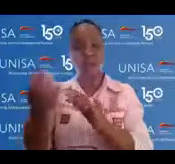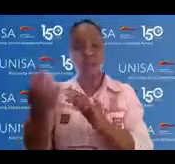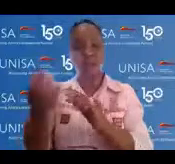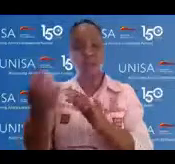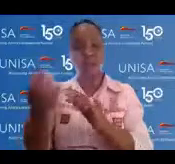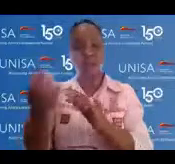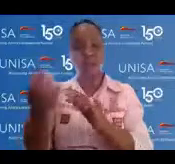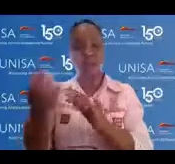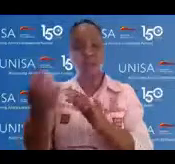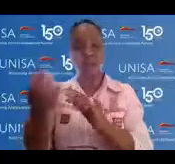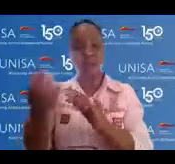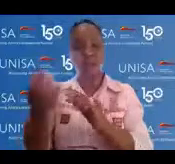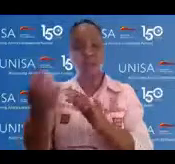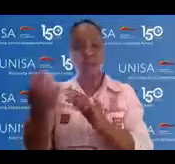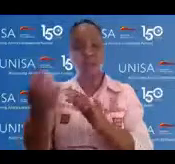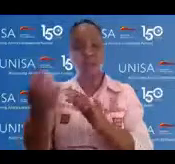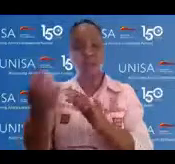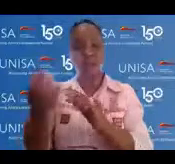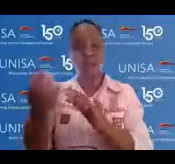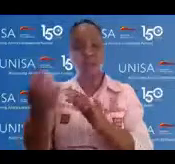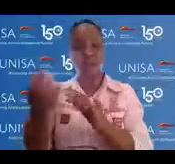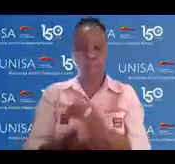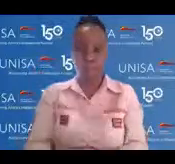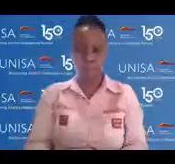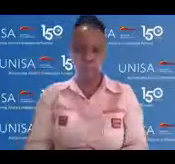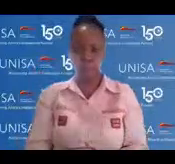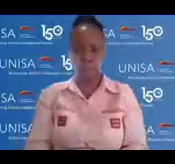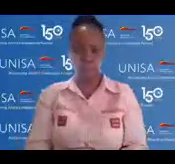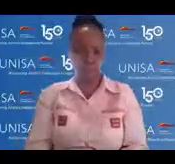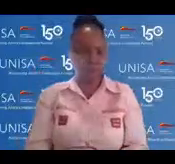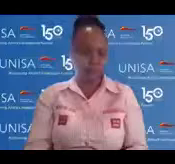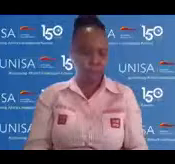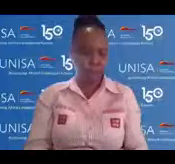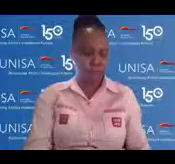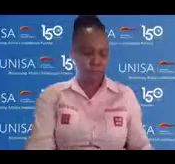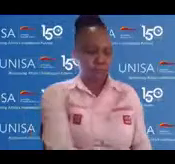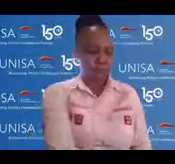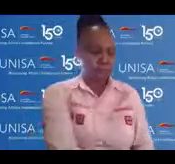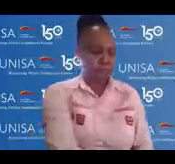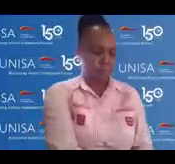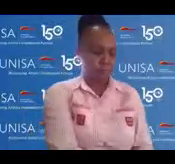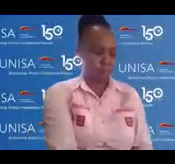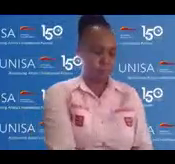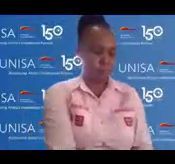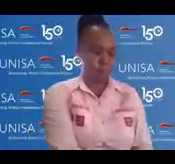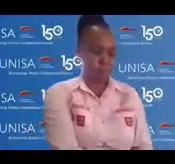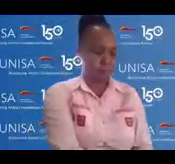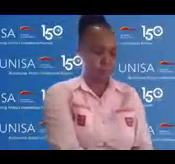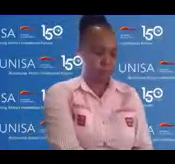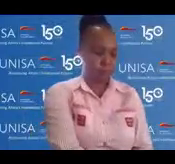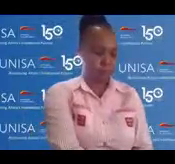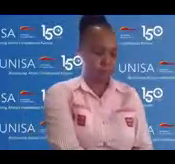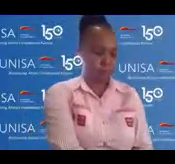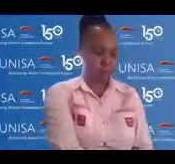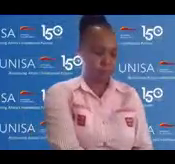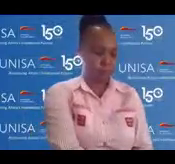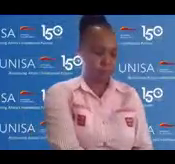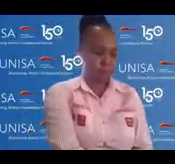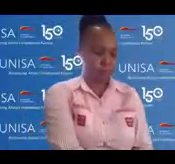be answered. Okay, perfect then. Professor, on your side?